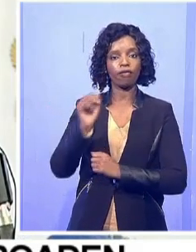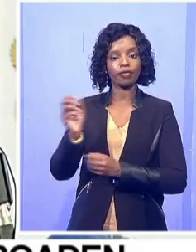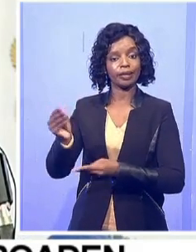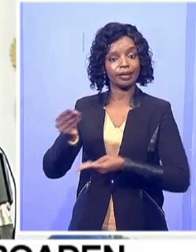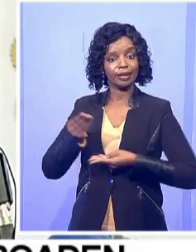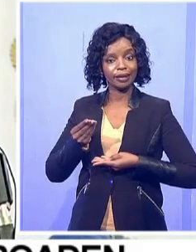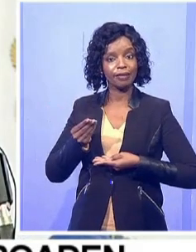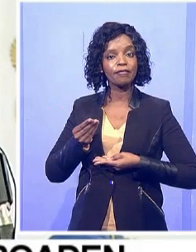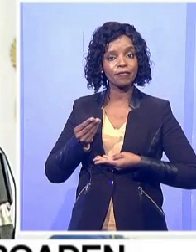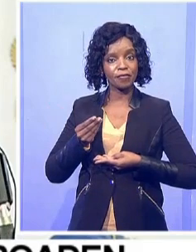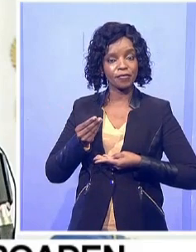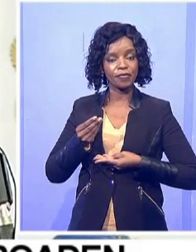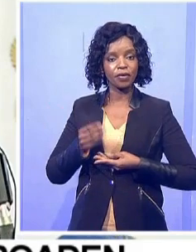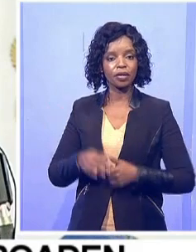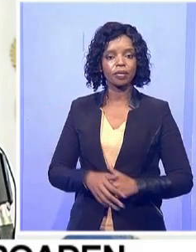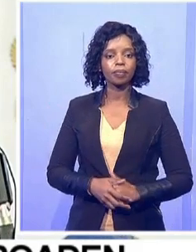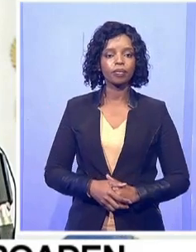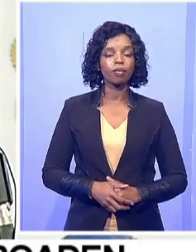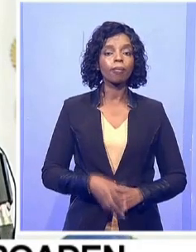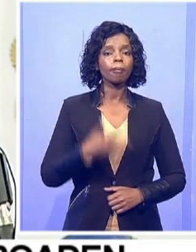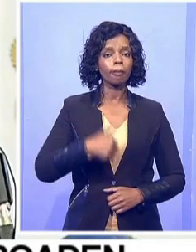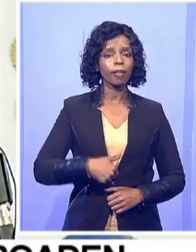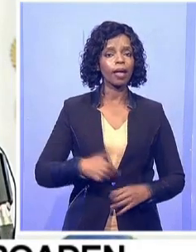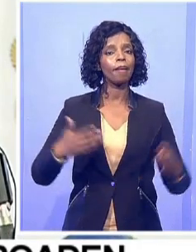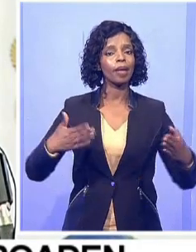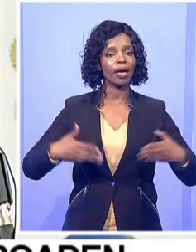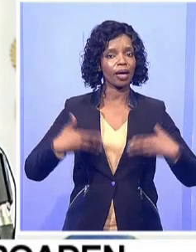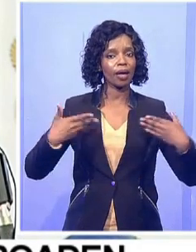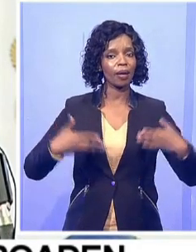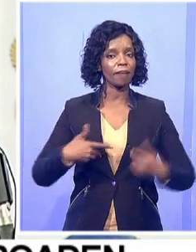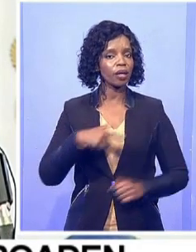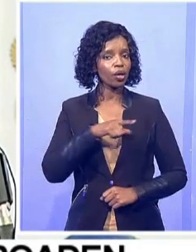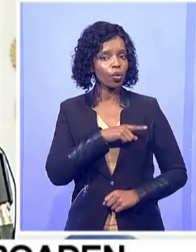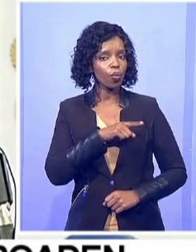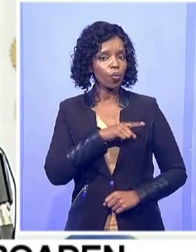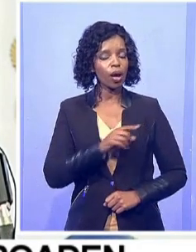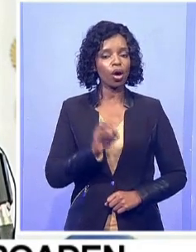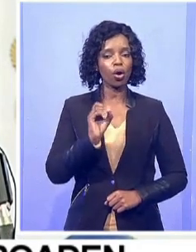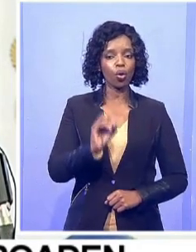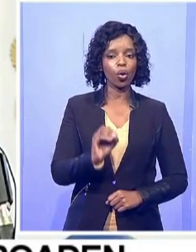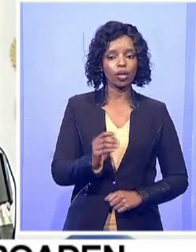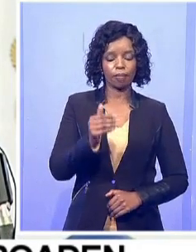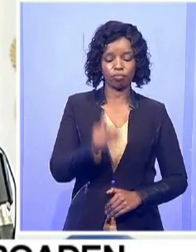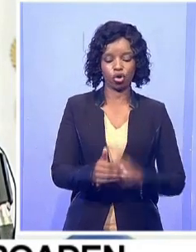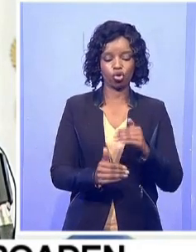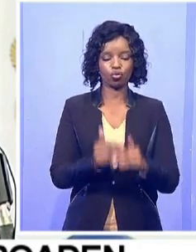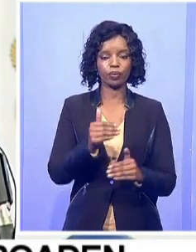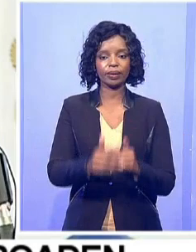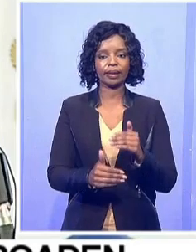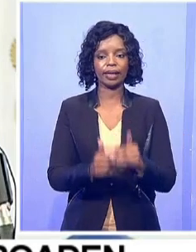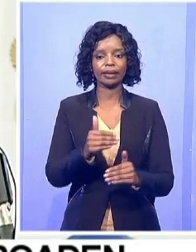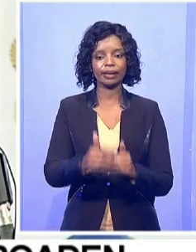And I'm happy that there is a process in place that seeks to